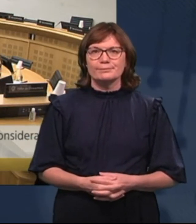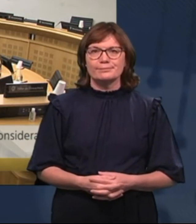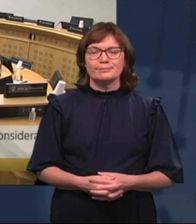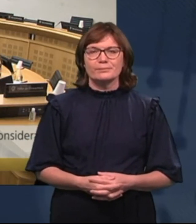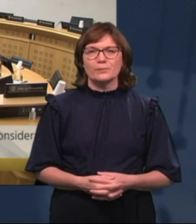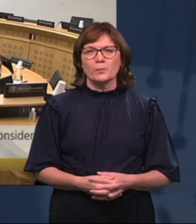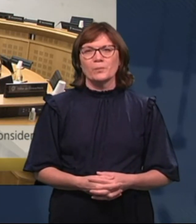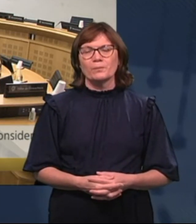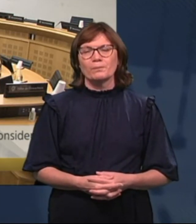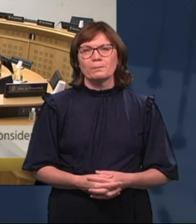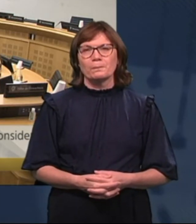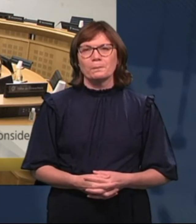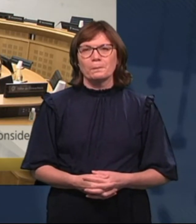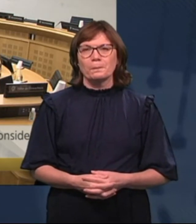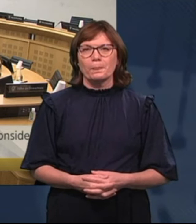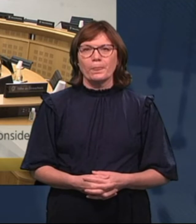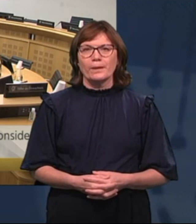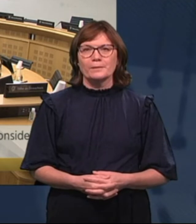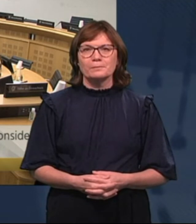Thank you.